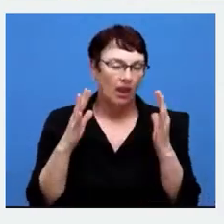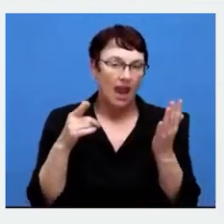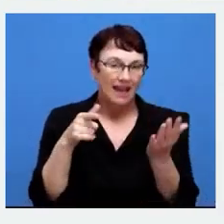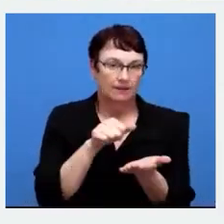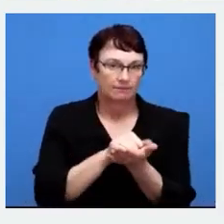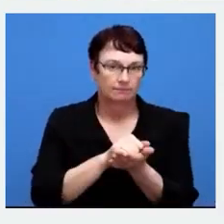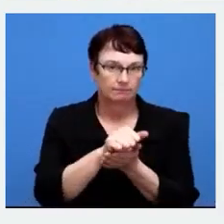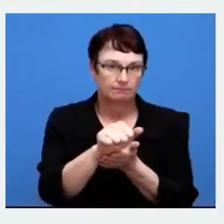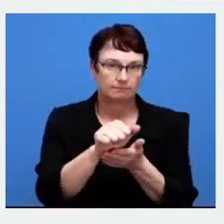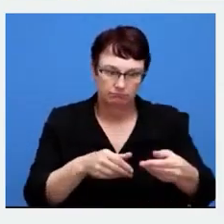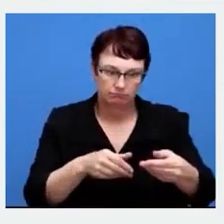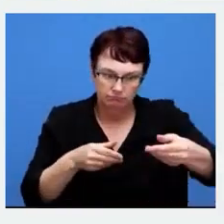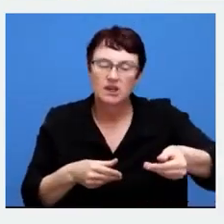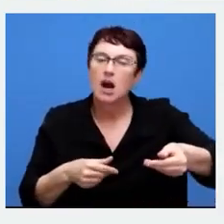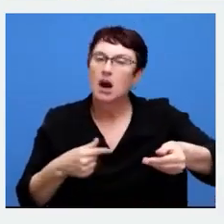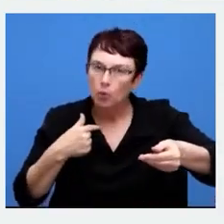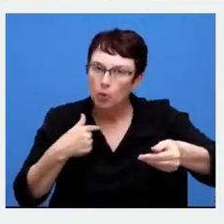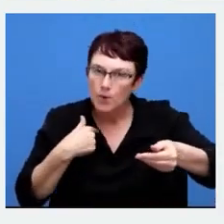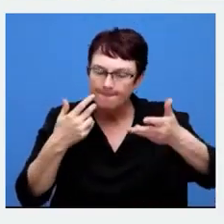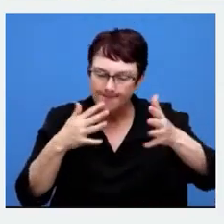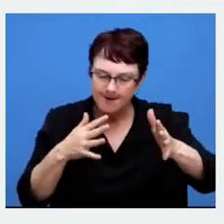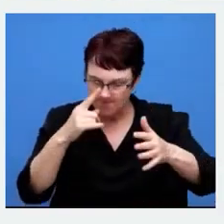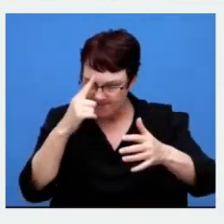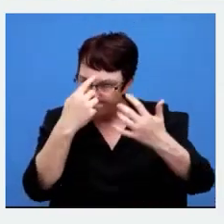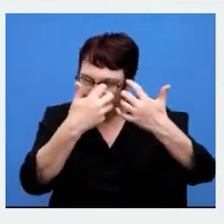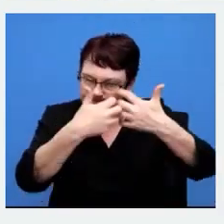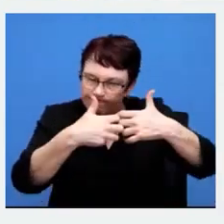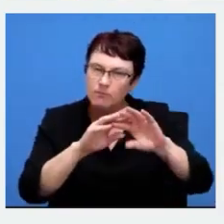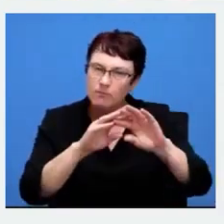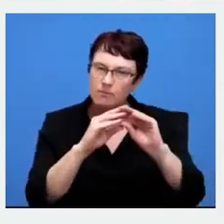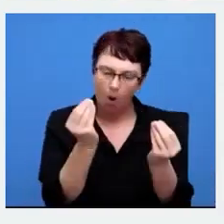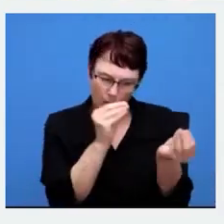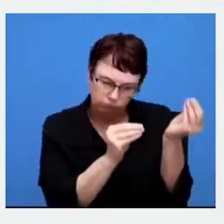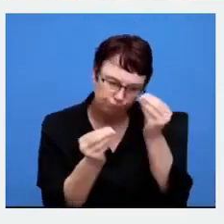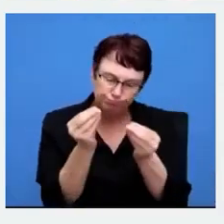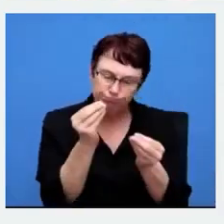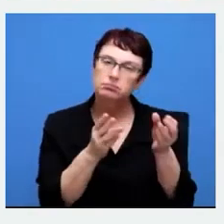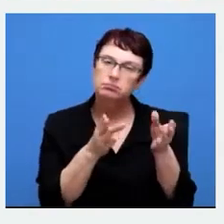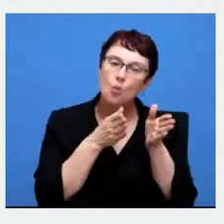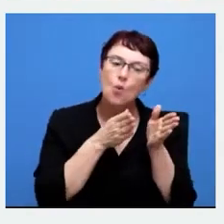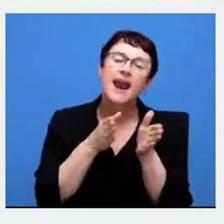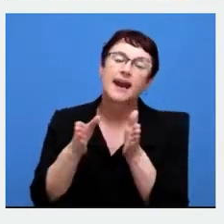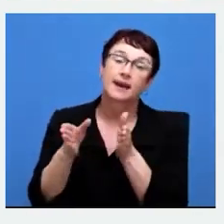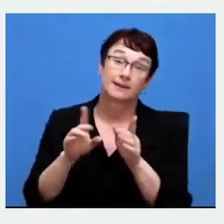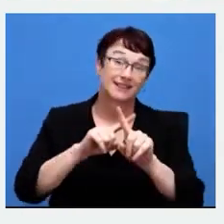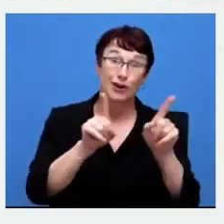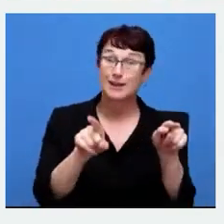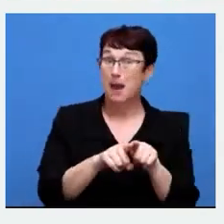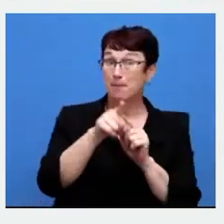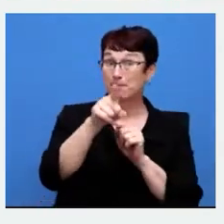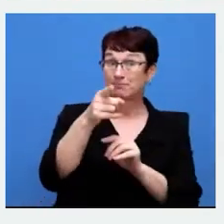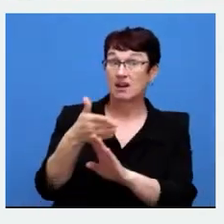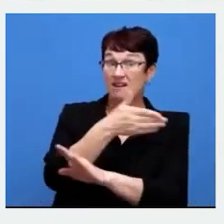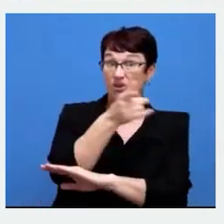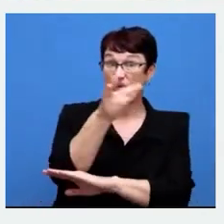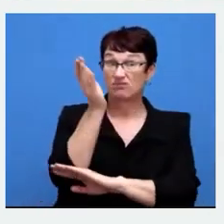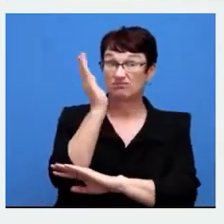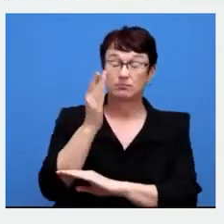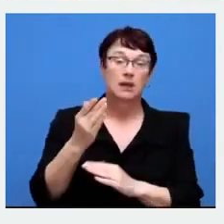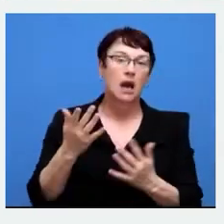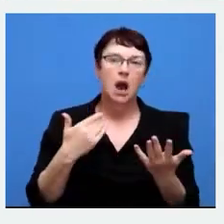proper methodology, which includes, let's say, as you were saying before, you know, data that are